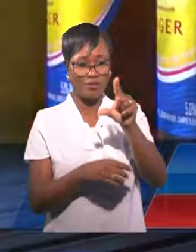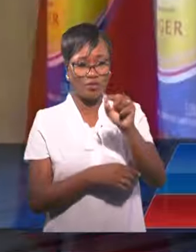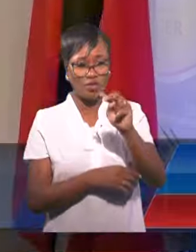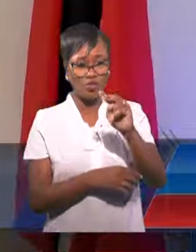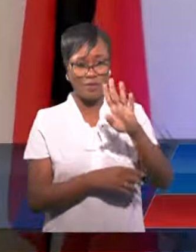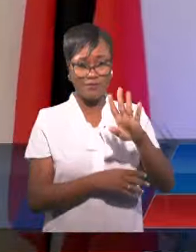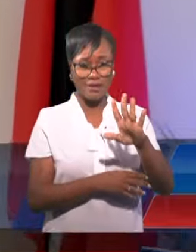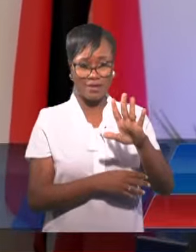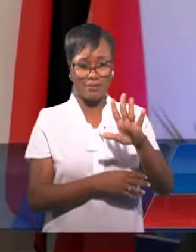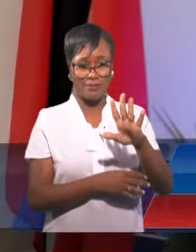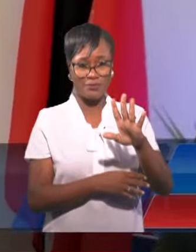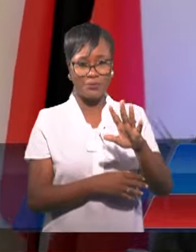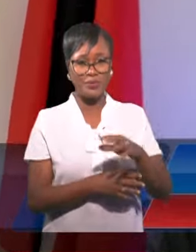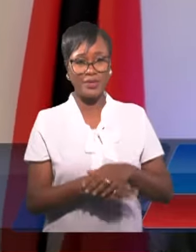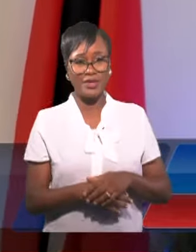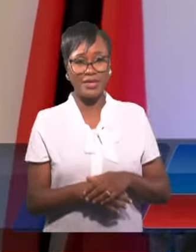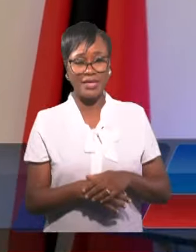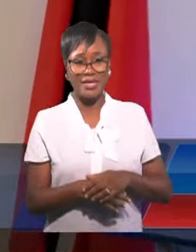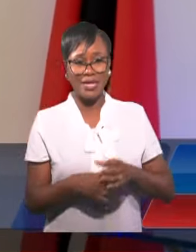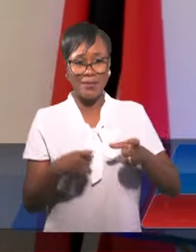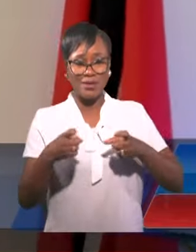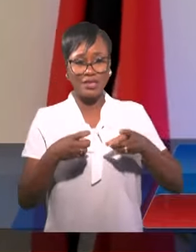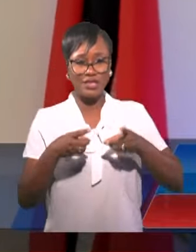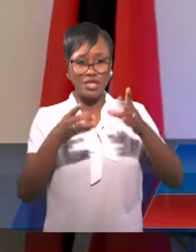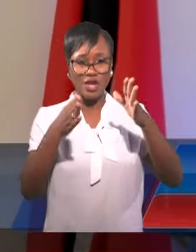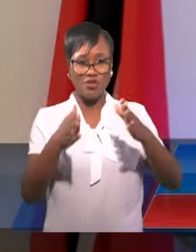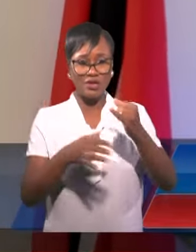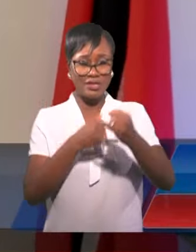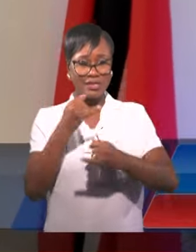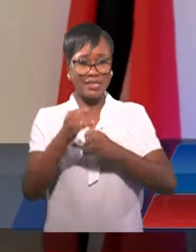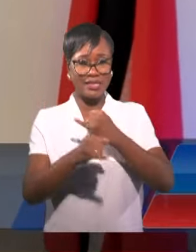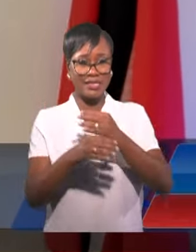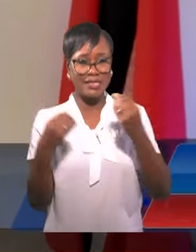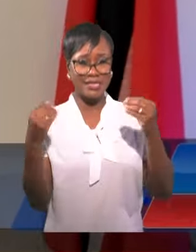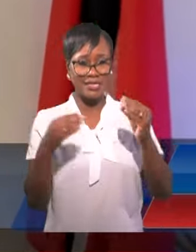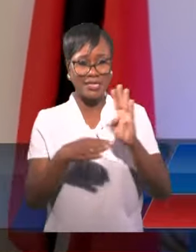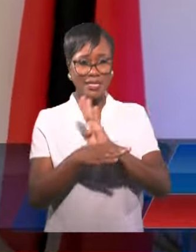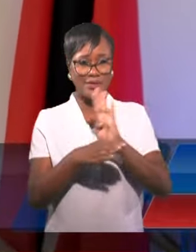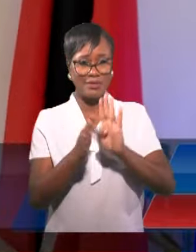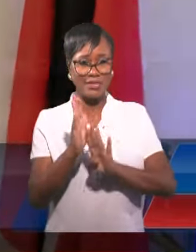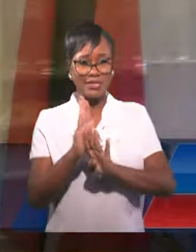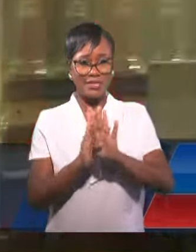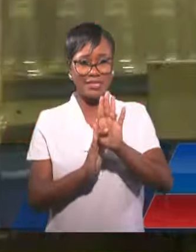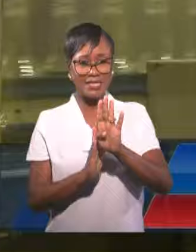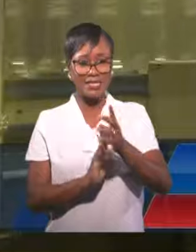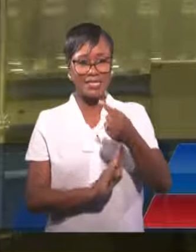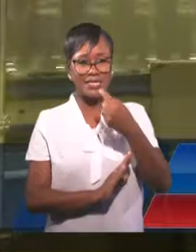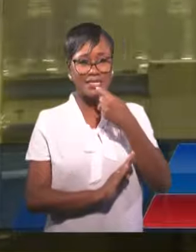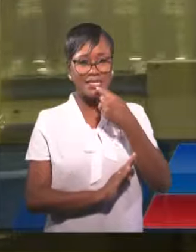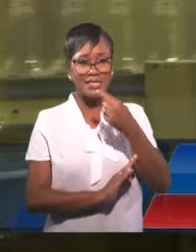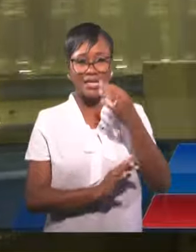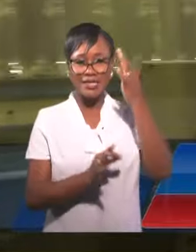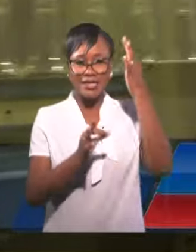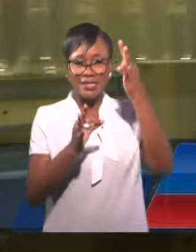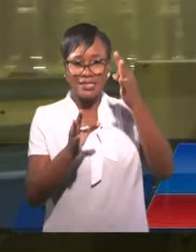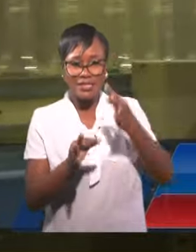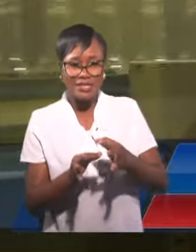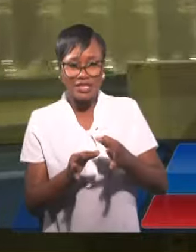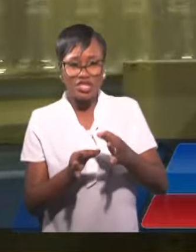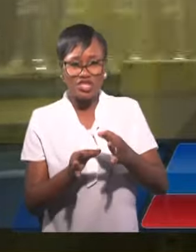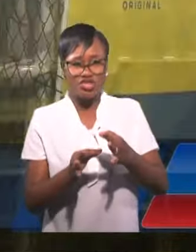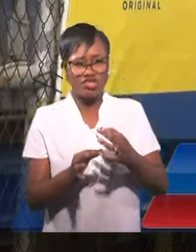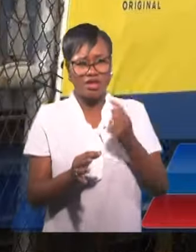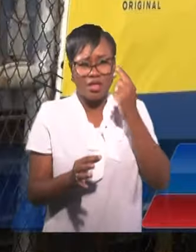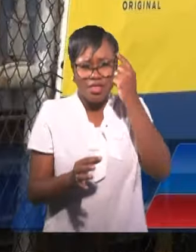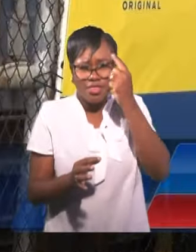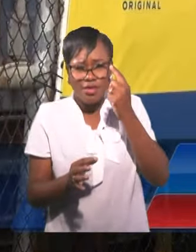2025. And Carib's Managing Director of International Sales and Business Development, Adrian Sapka, said it's a decision that wasn't taken